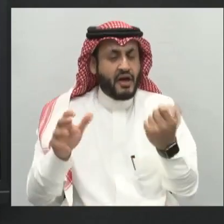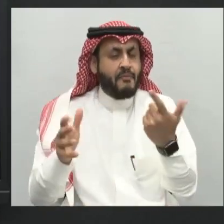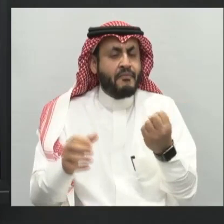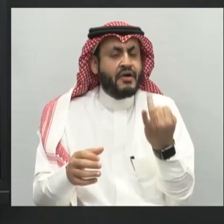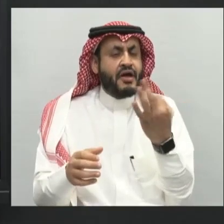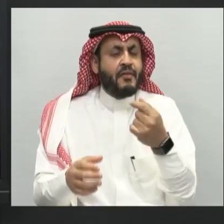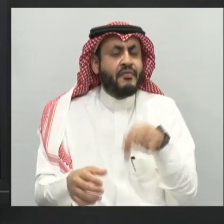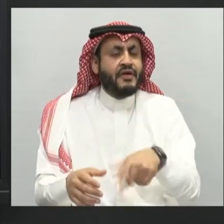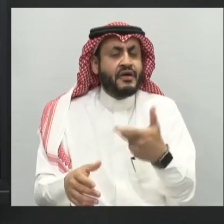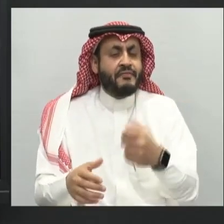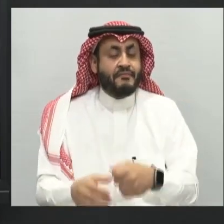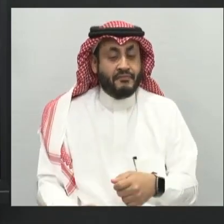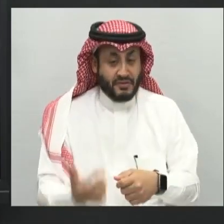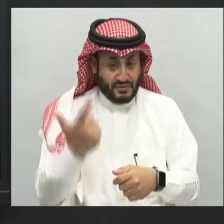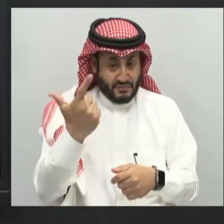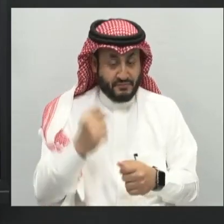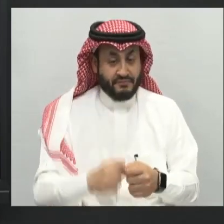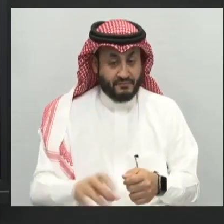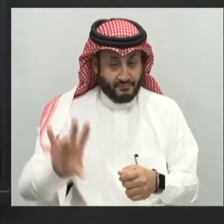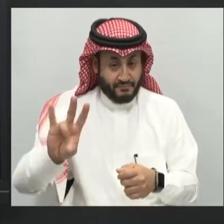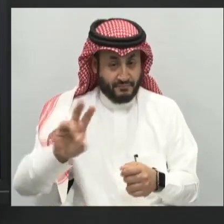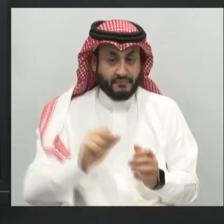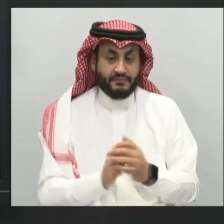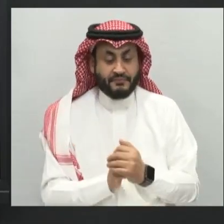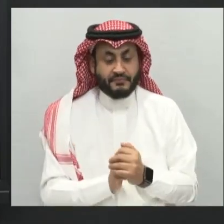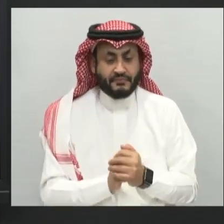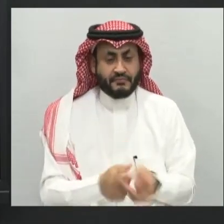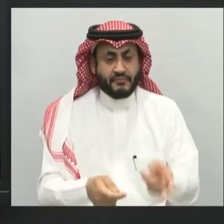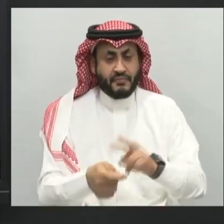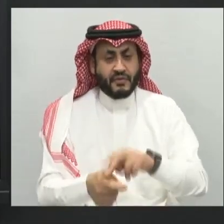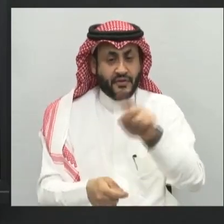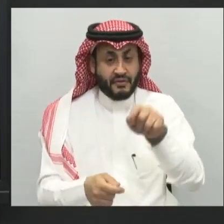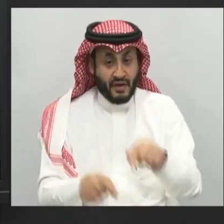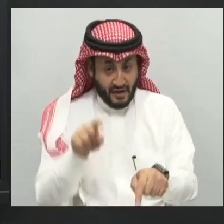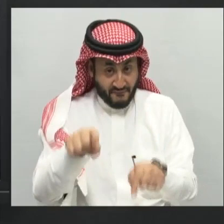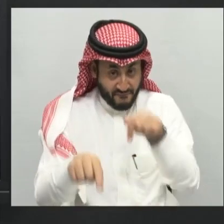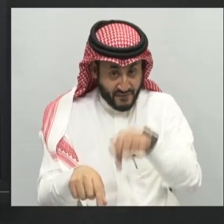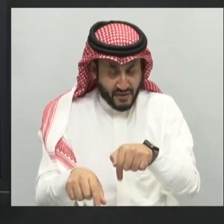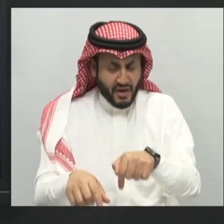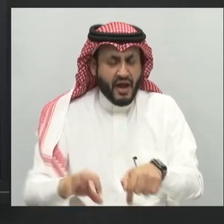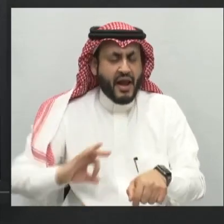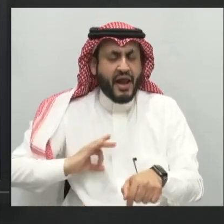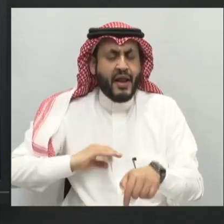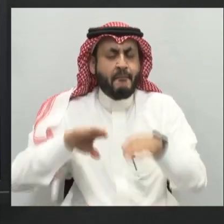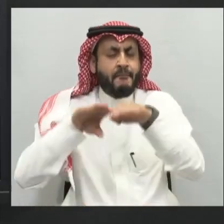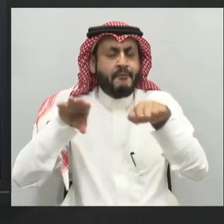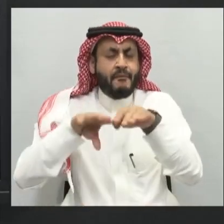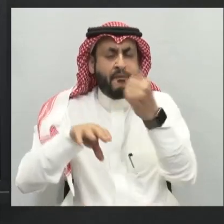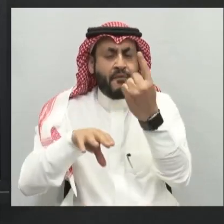days? 7 days. Now, let me ask you again, is there a day that you like more than the other